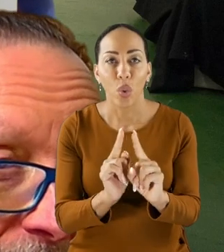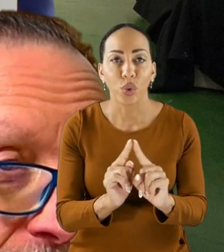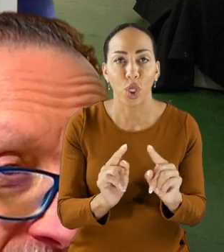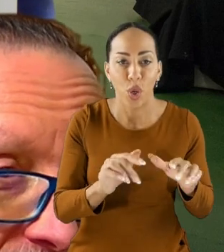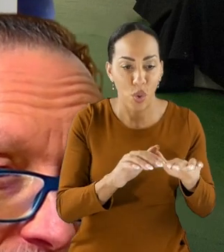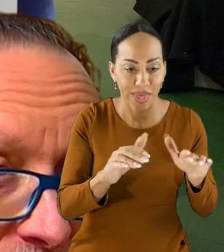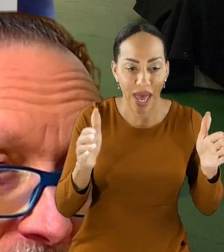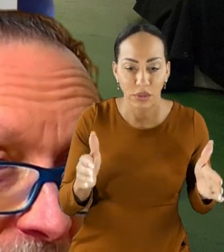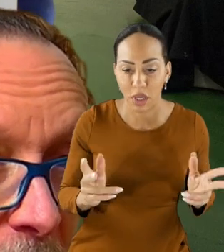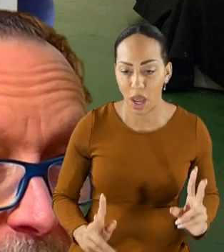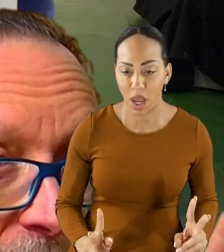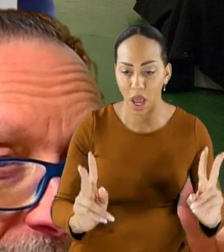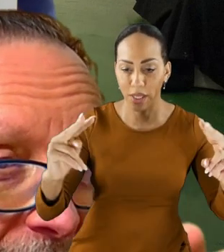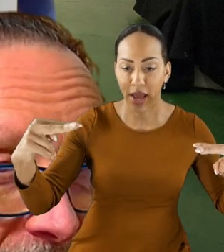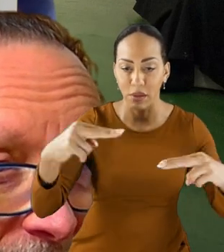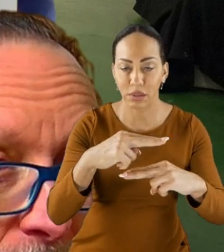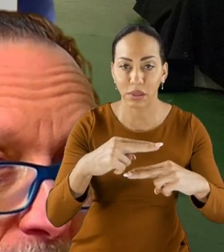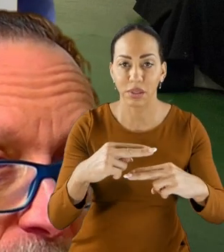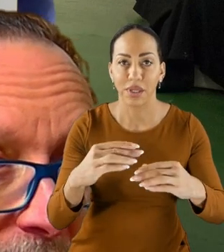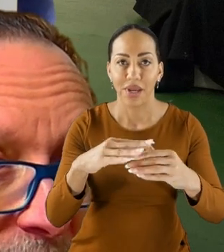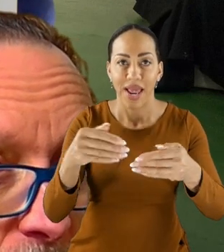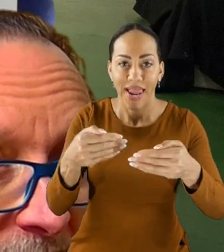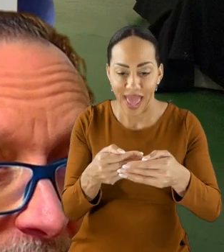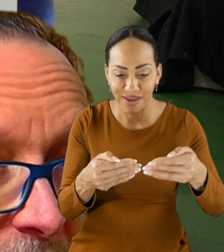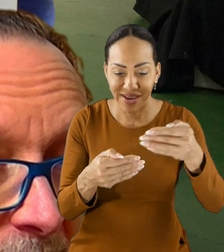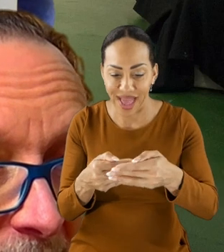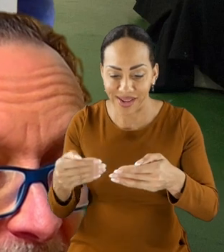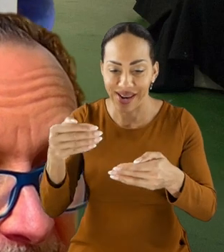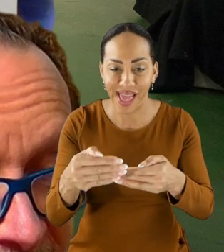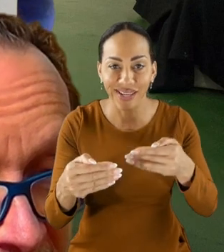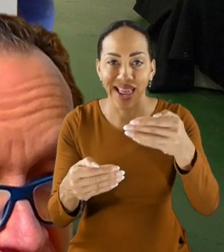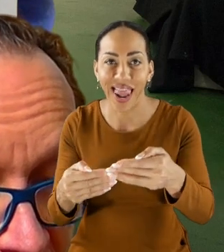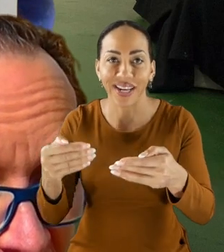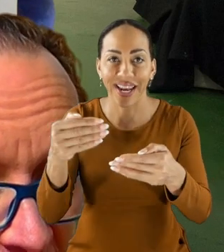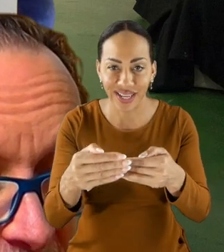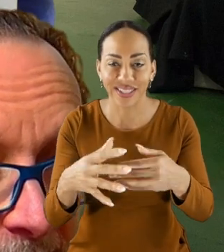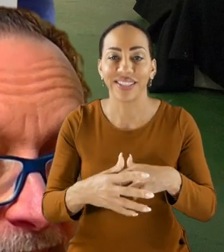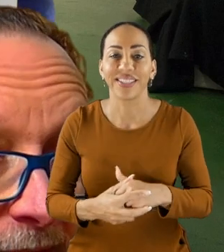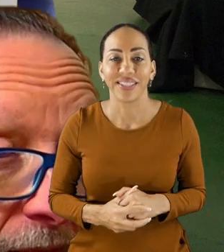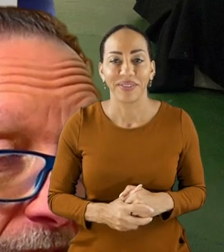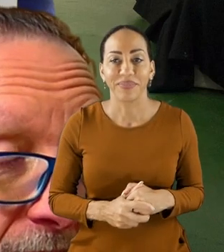the counter there that Trish is behind. I cut that out as a separate object. So all these are layers, and then